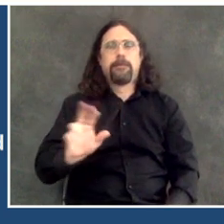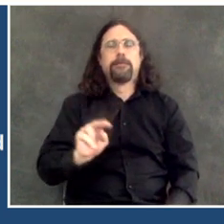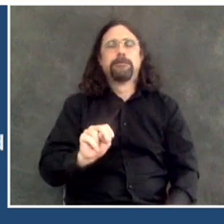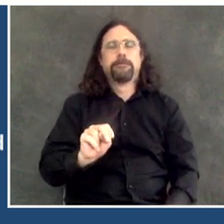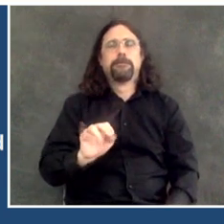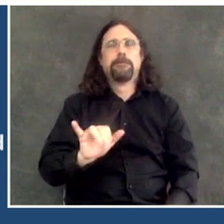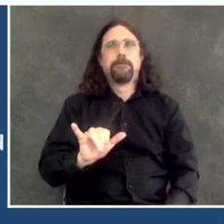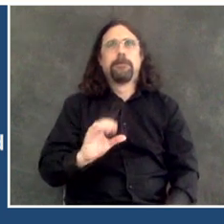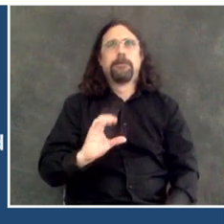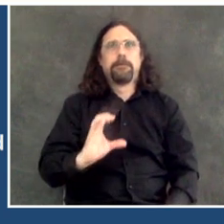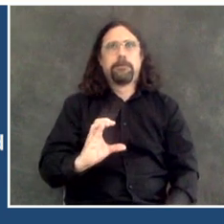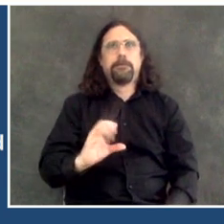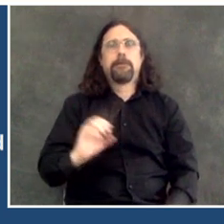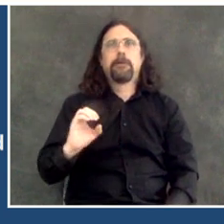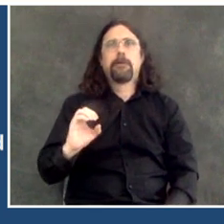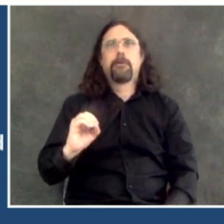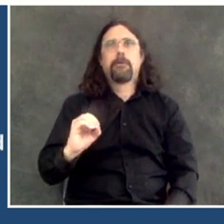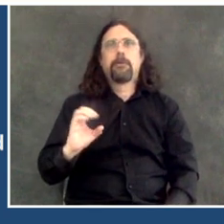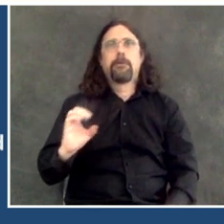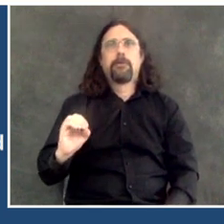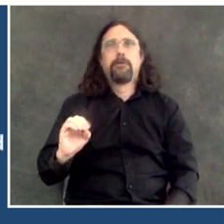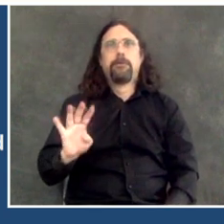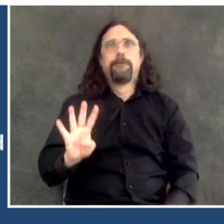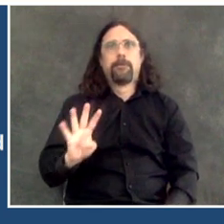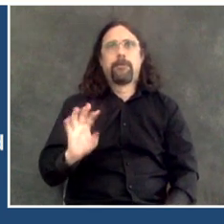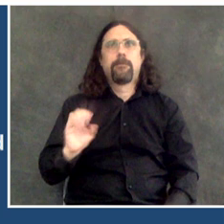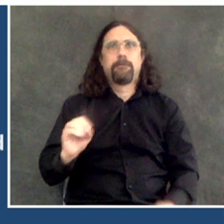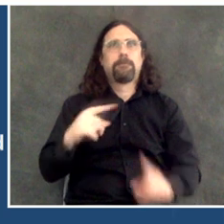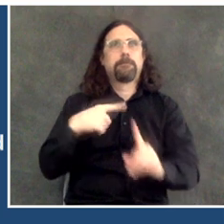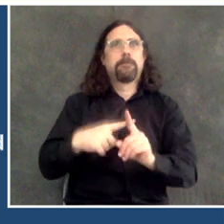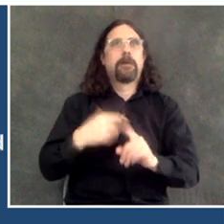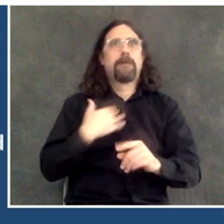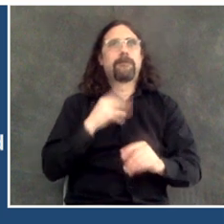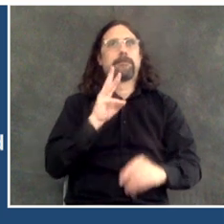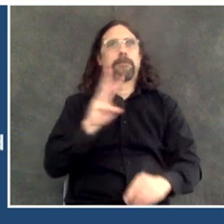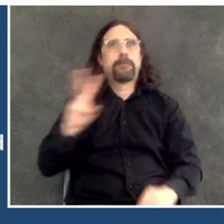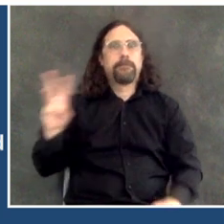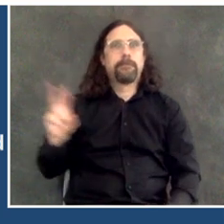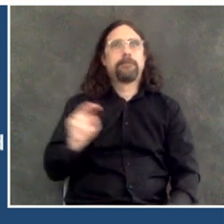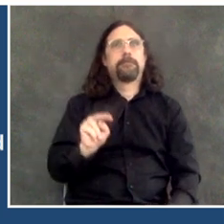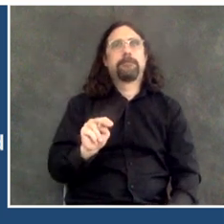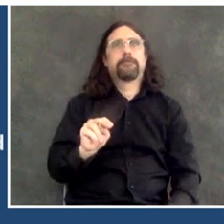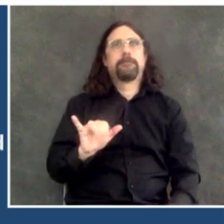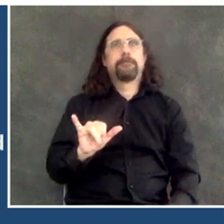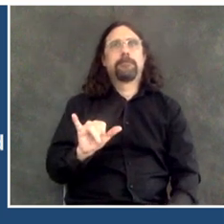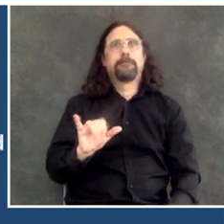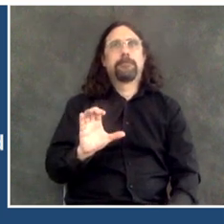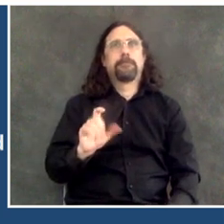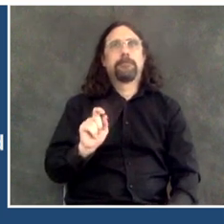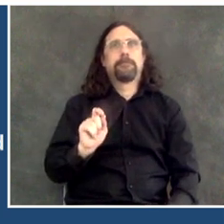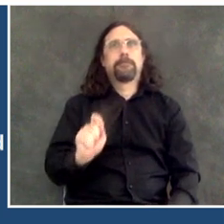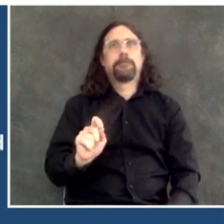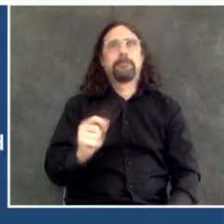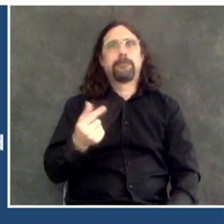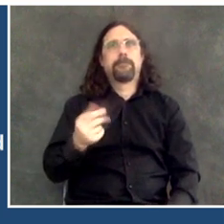nyc.gov/help now. And I'll only finish before I say a few words in Spanish, then we'll go to your questions from the media.